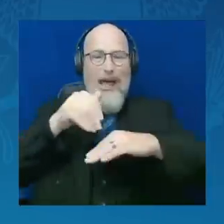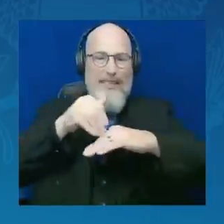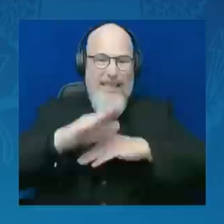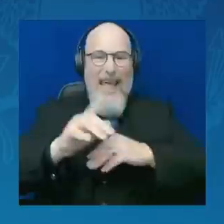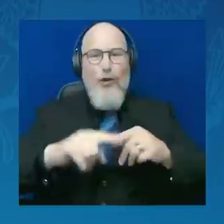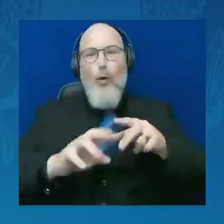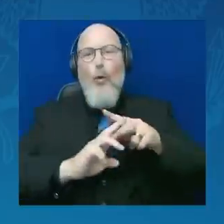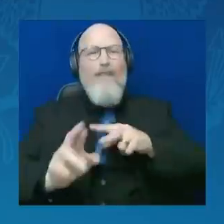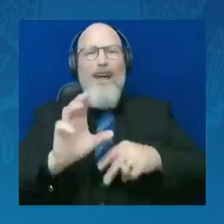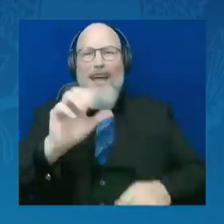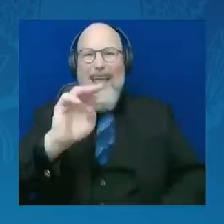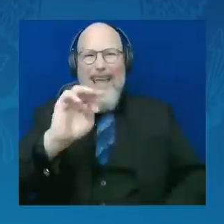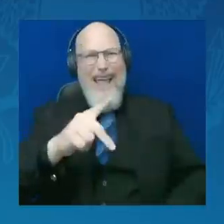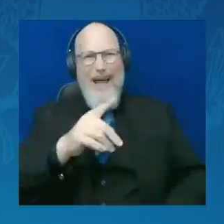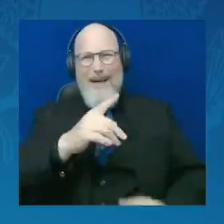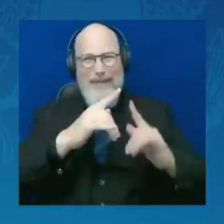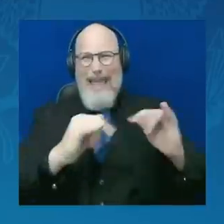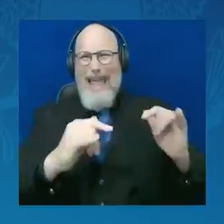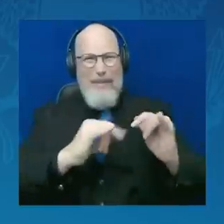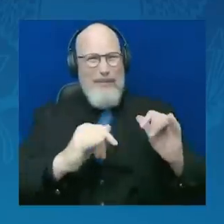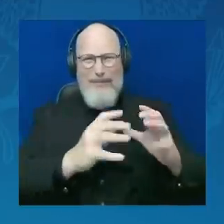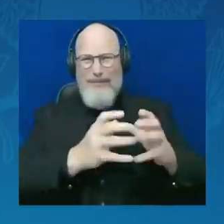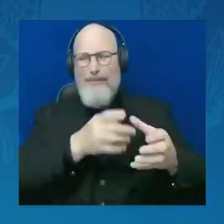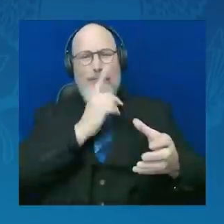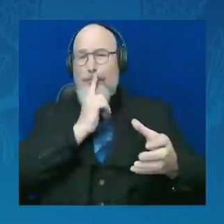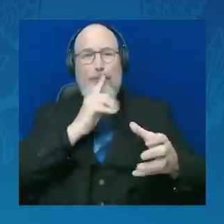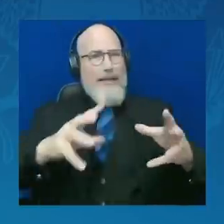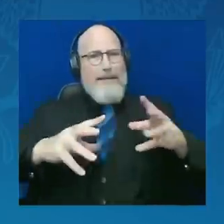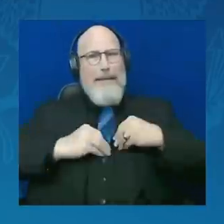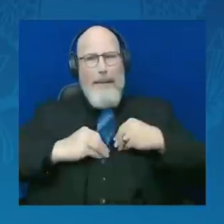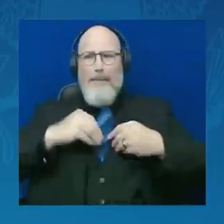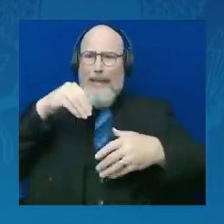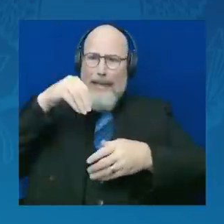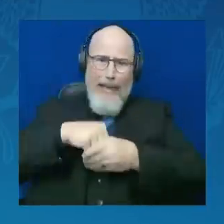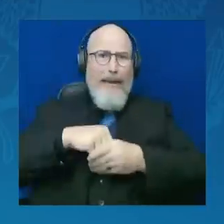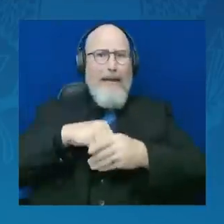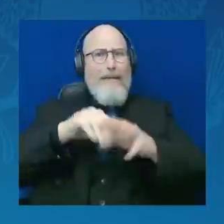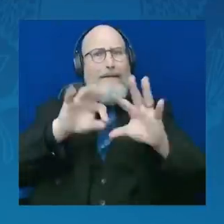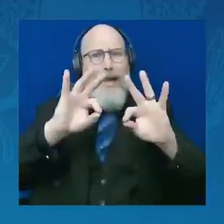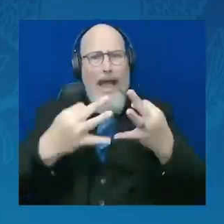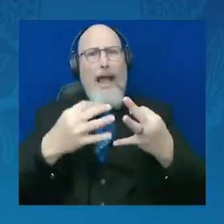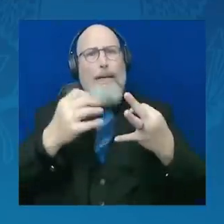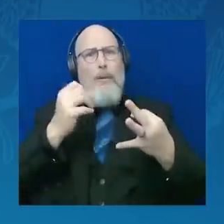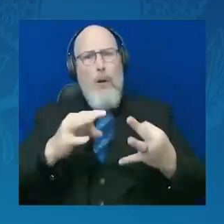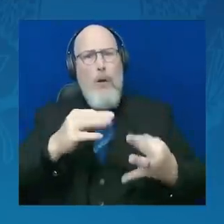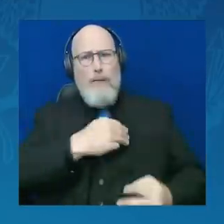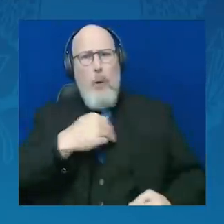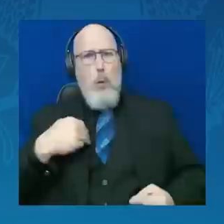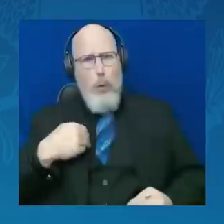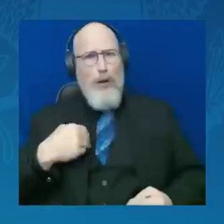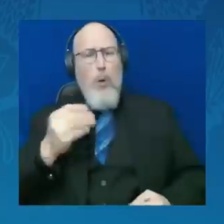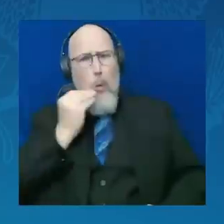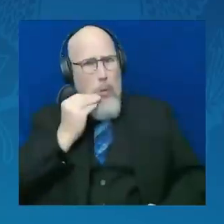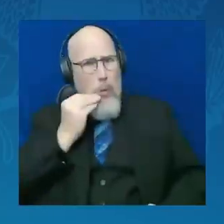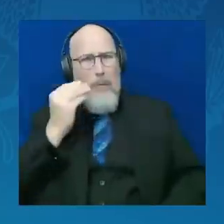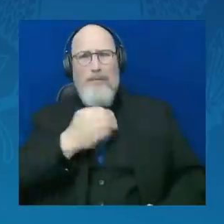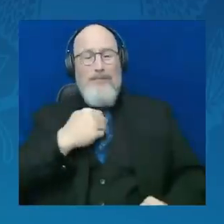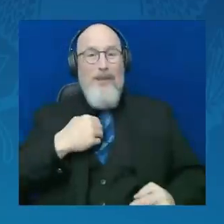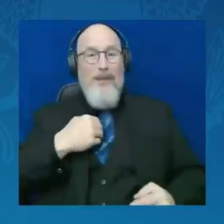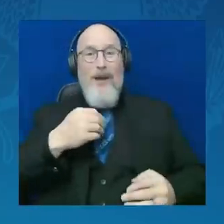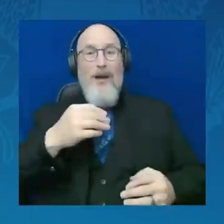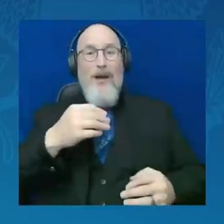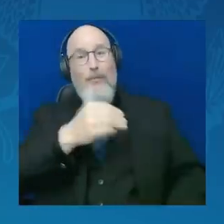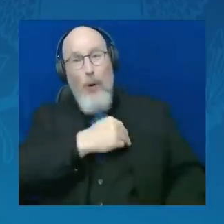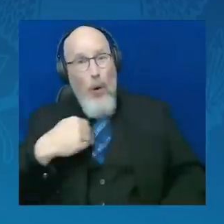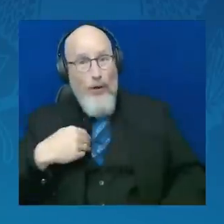have been accepted and received by Polish families in Polish homes. They are accommodated in Polish hotels, in Polish